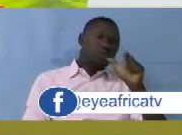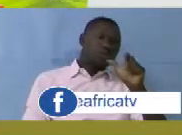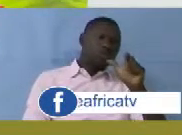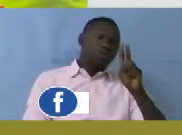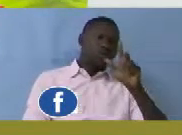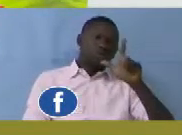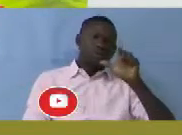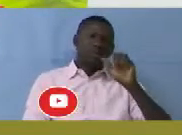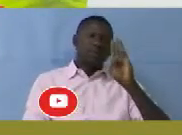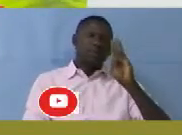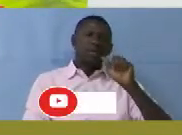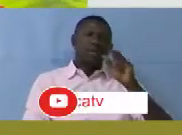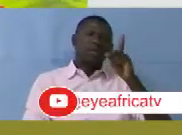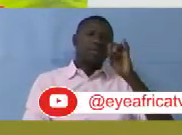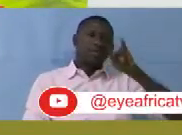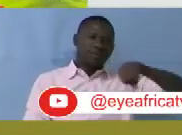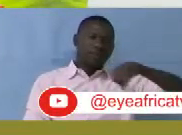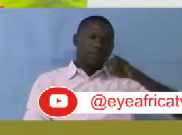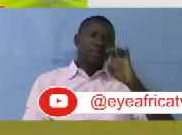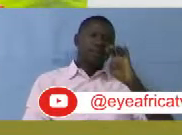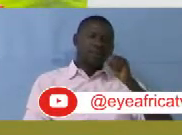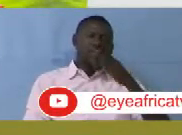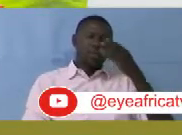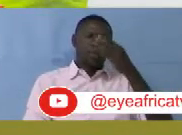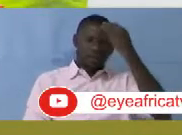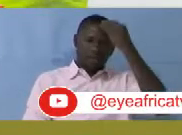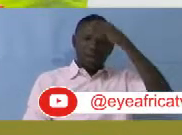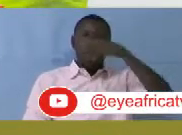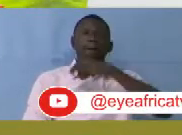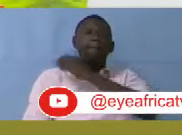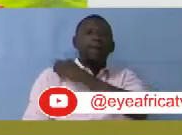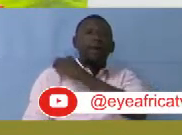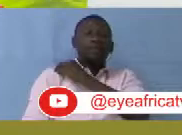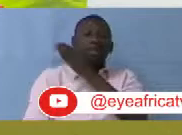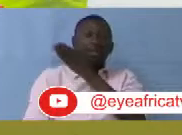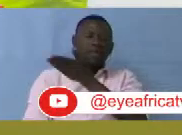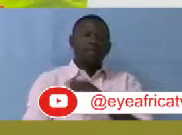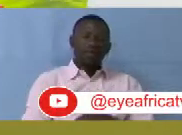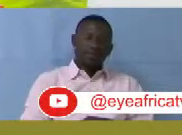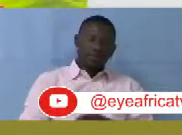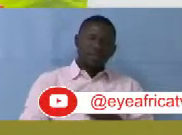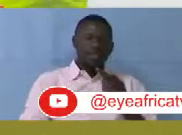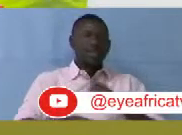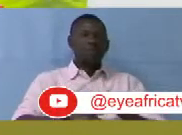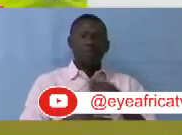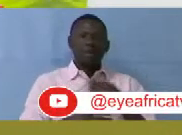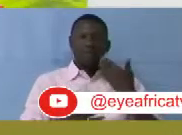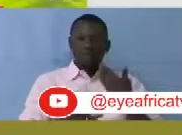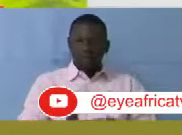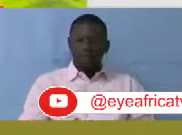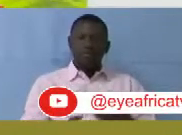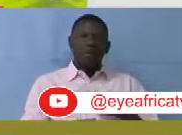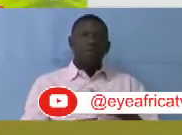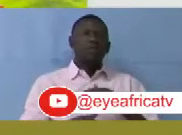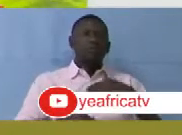So that's why I completed my school career. And then it's the same